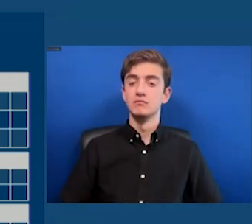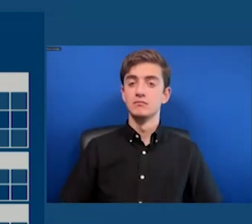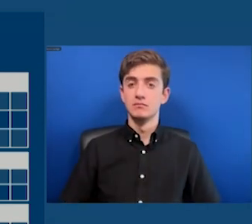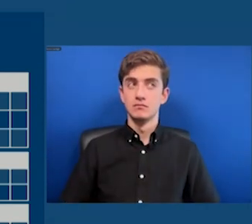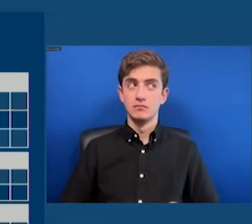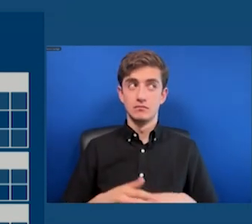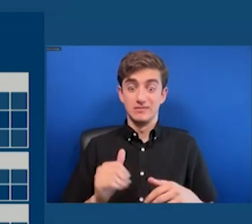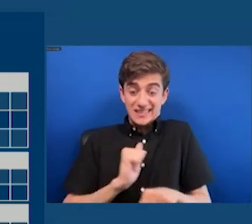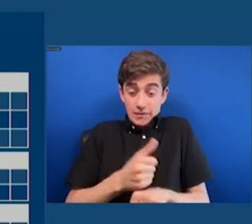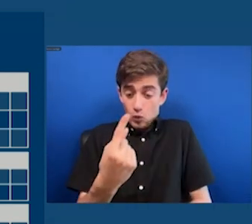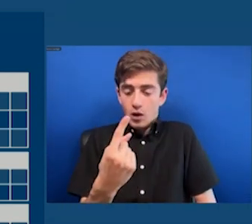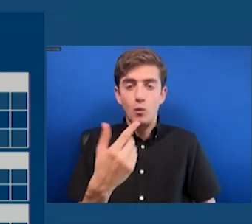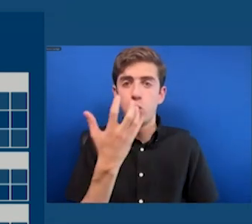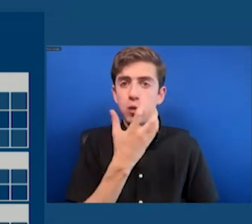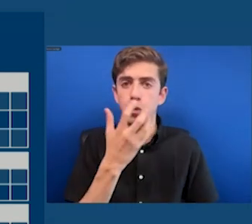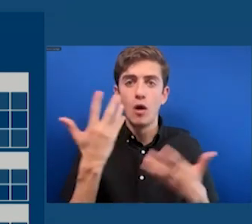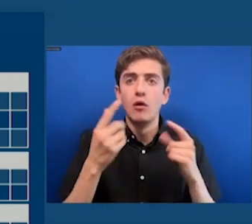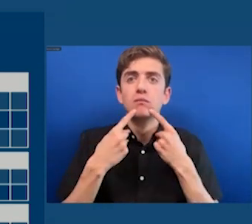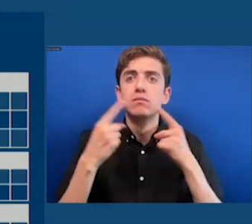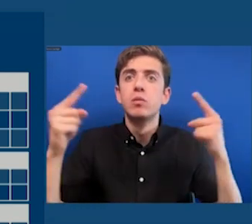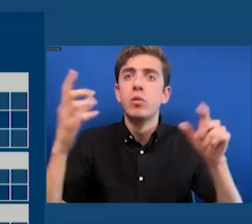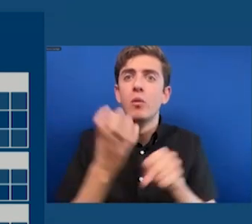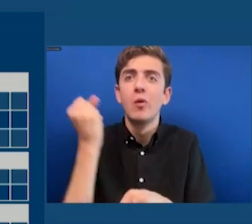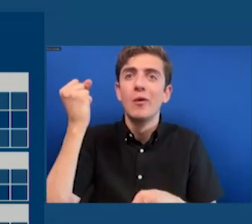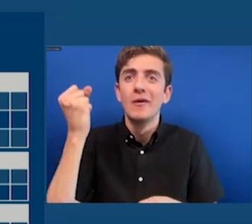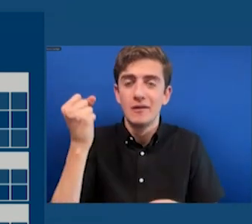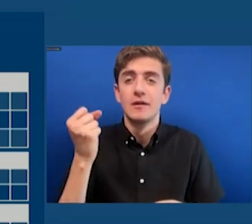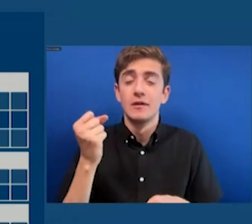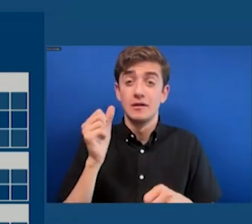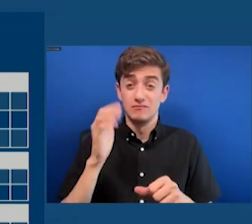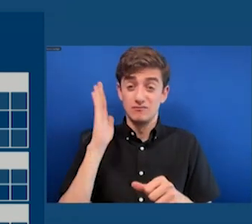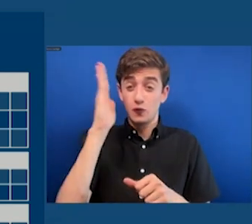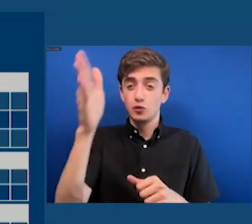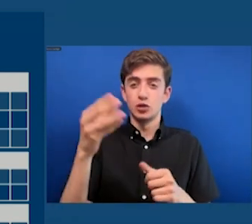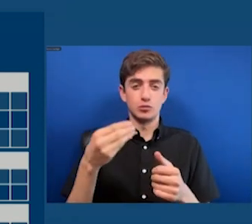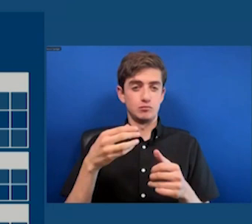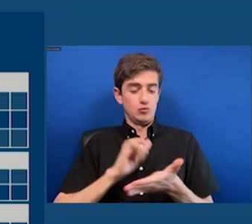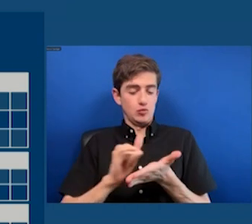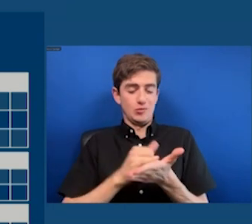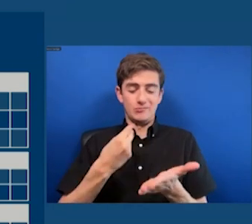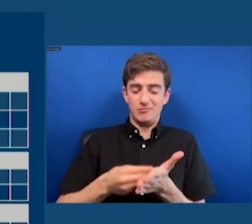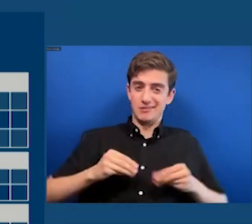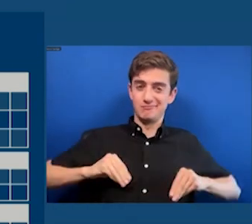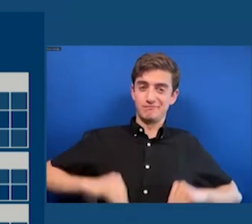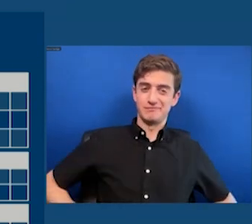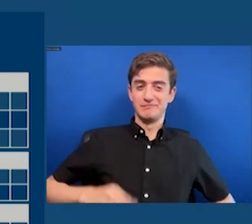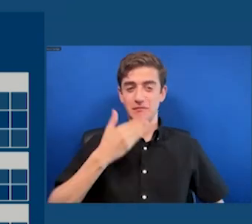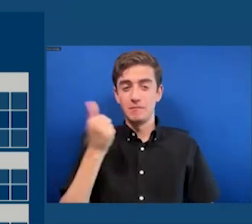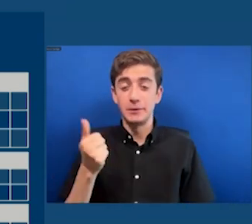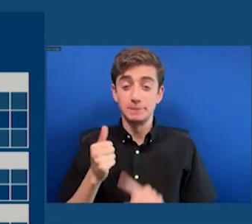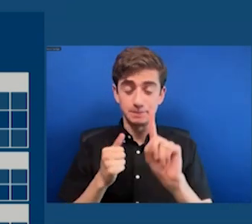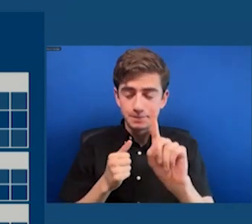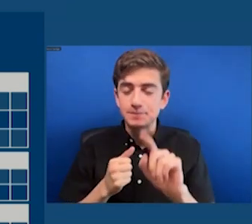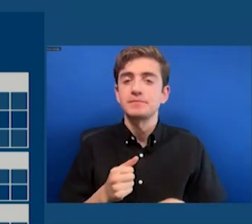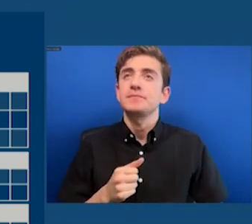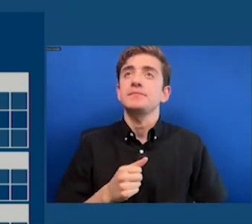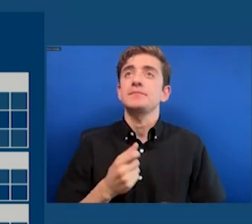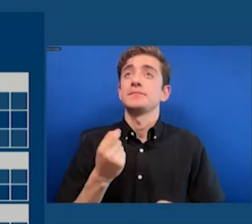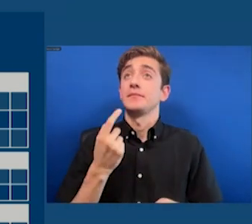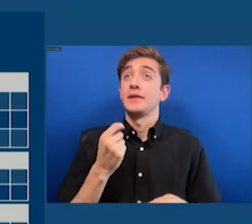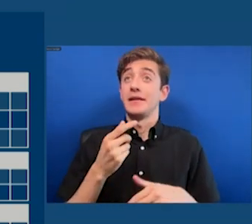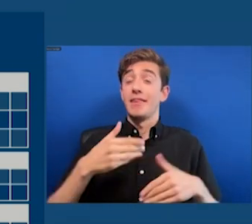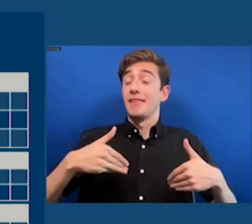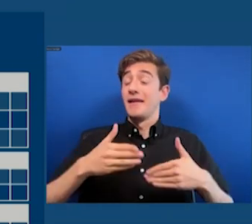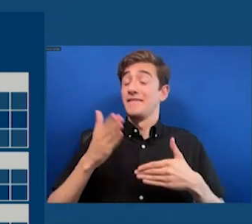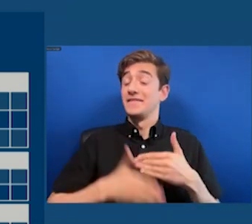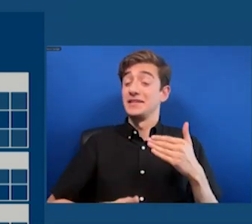ultimately yield greater savings over time. But let me be clear, we're not done yet. A few